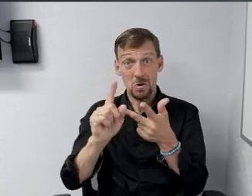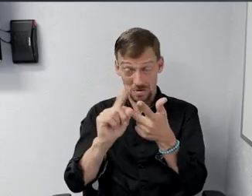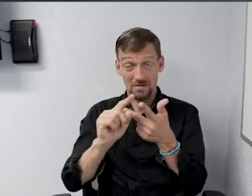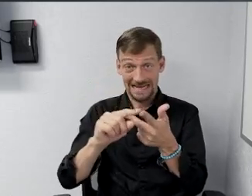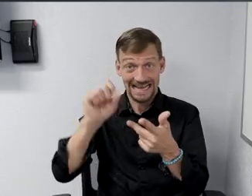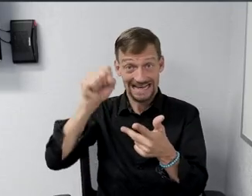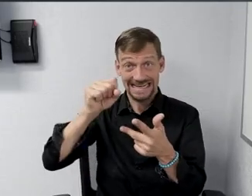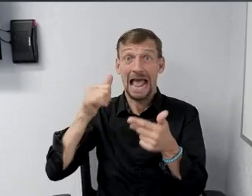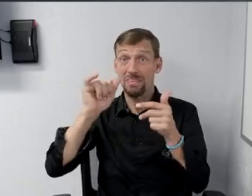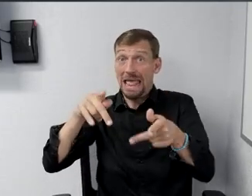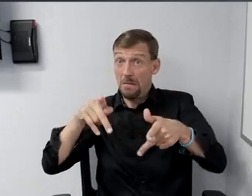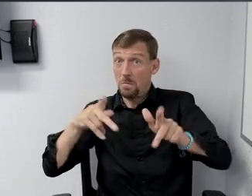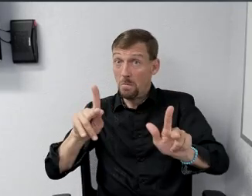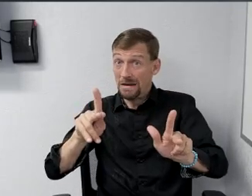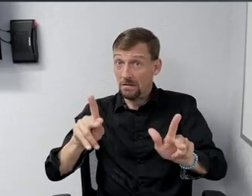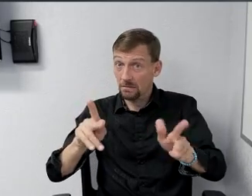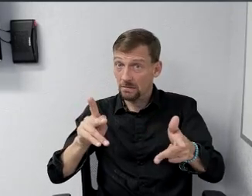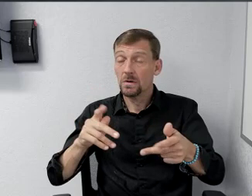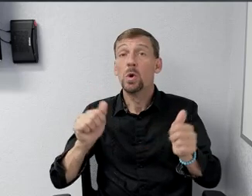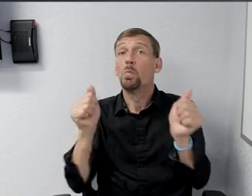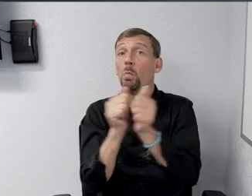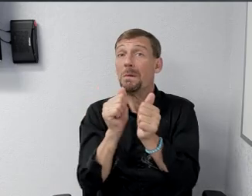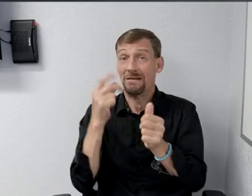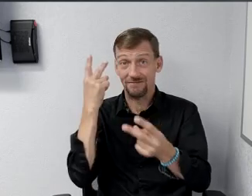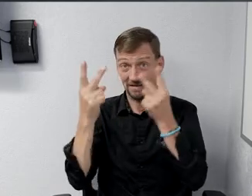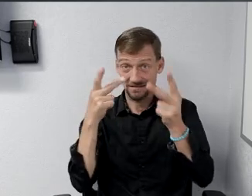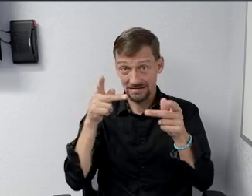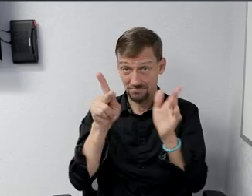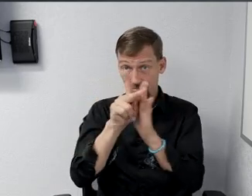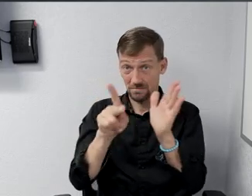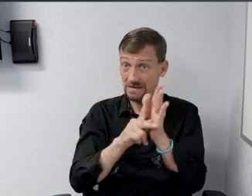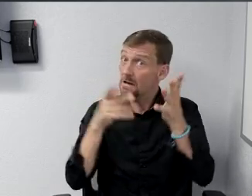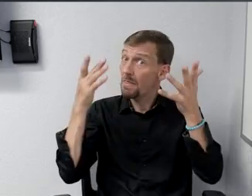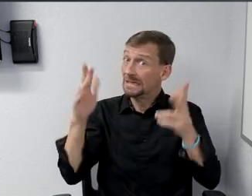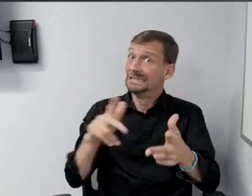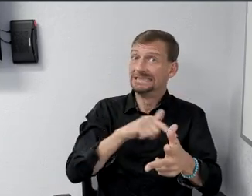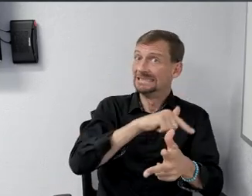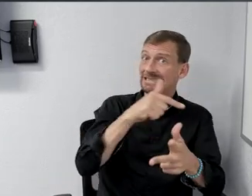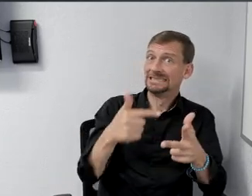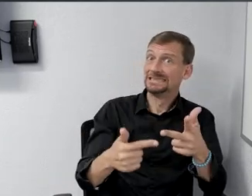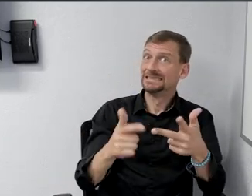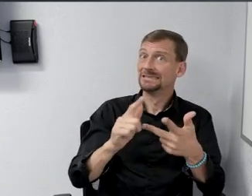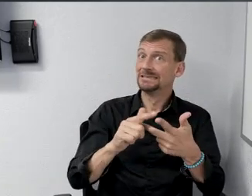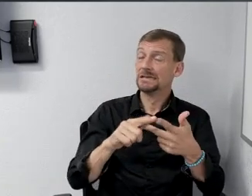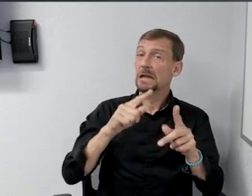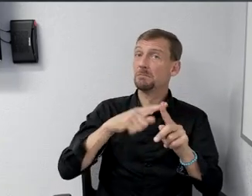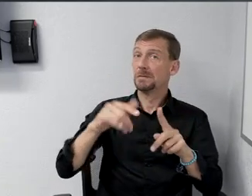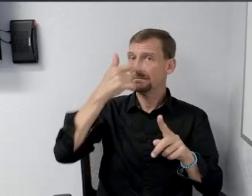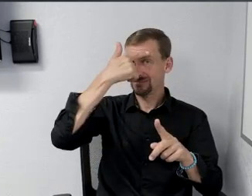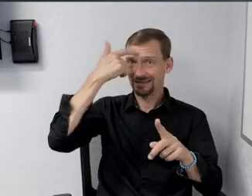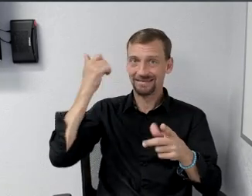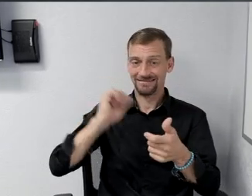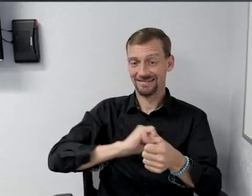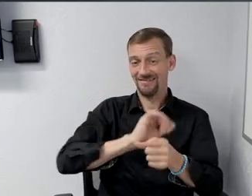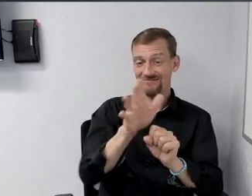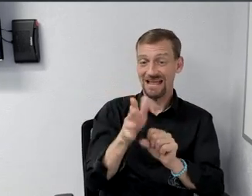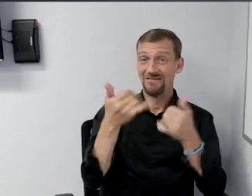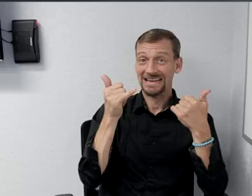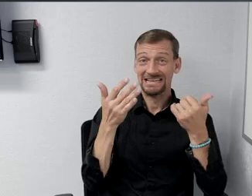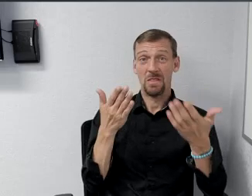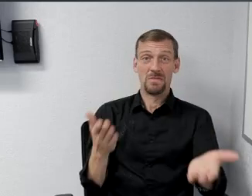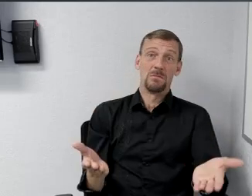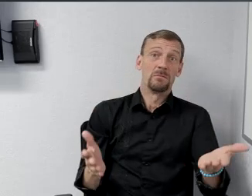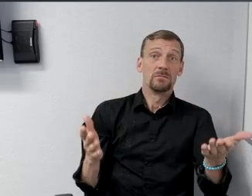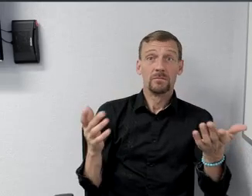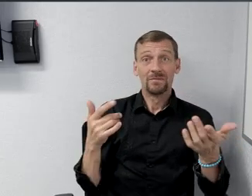and that's still permitted under our visitation policy. But just because the virus still exists, and just